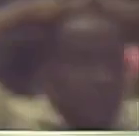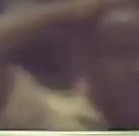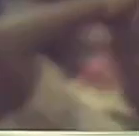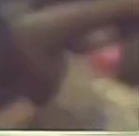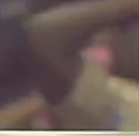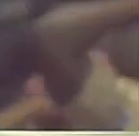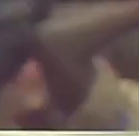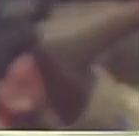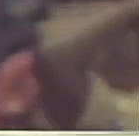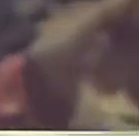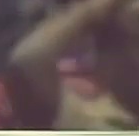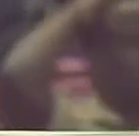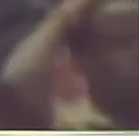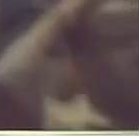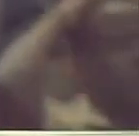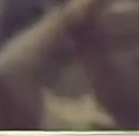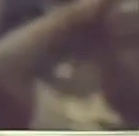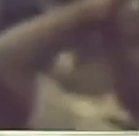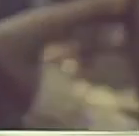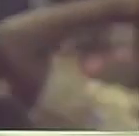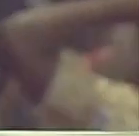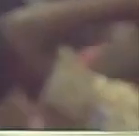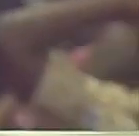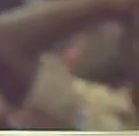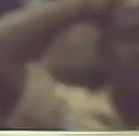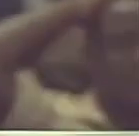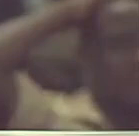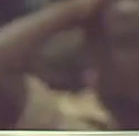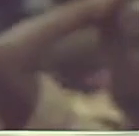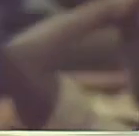Now, you see, keep the hand on your head